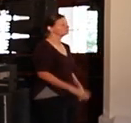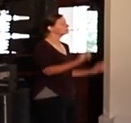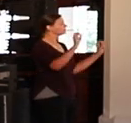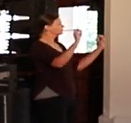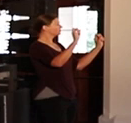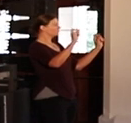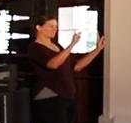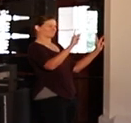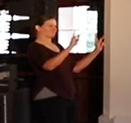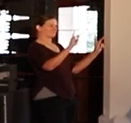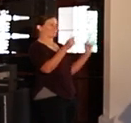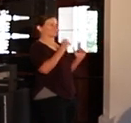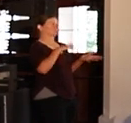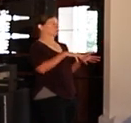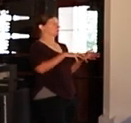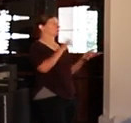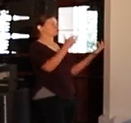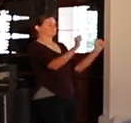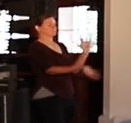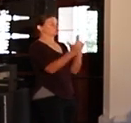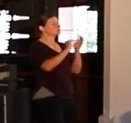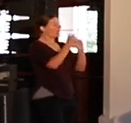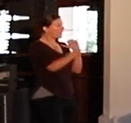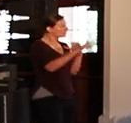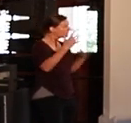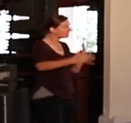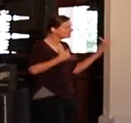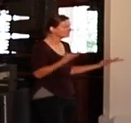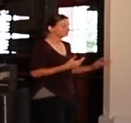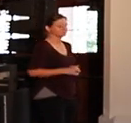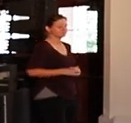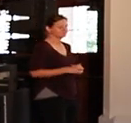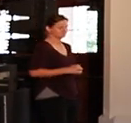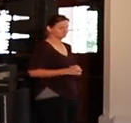Okay, I'm gonna do that one more time. Ready? How we feeling?